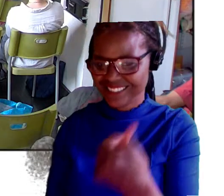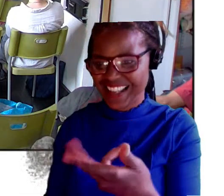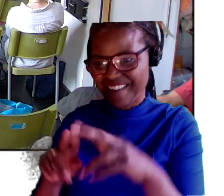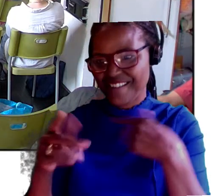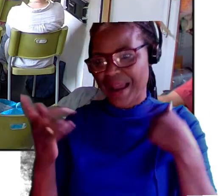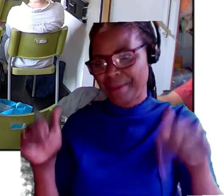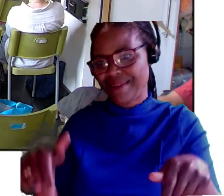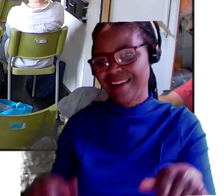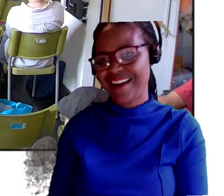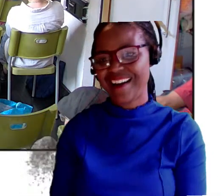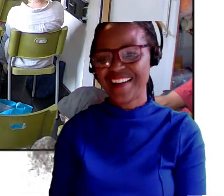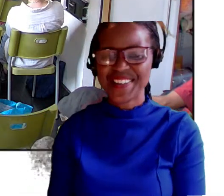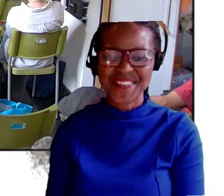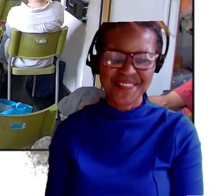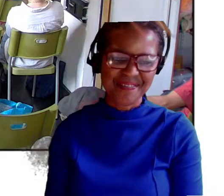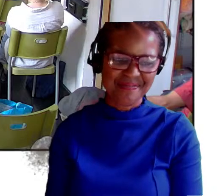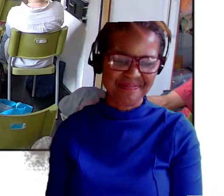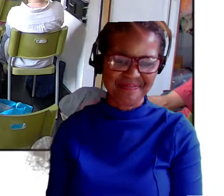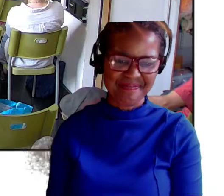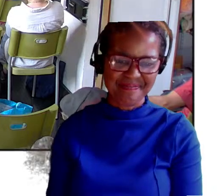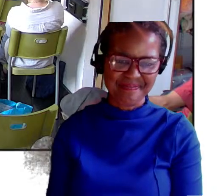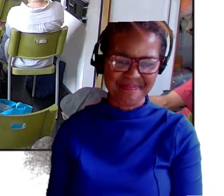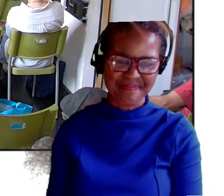Any last questions from the audience? Oh, yeah,